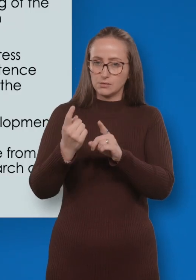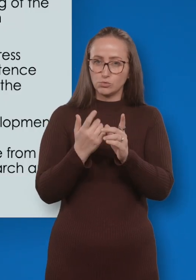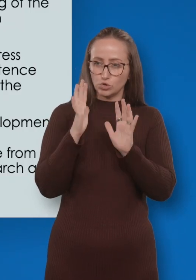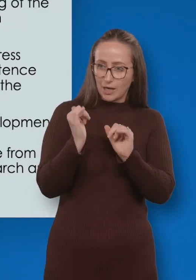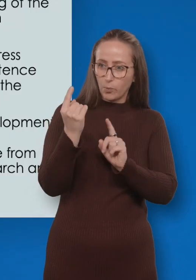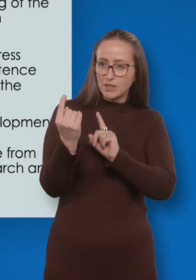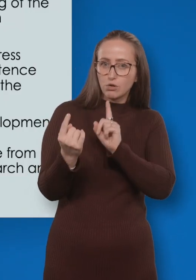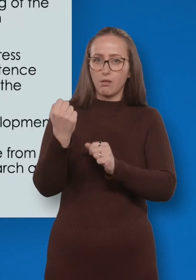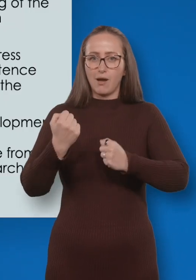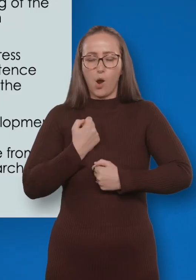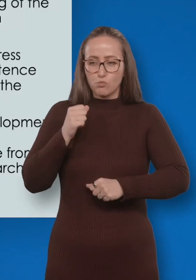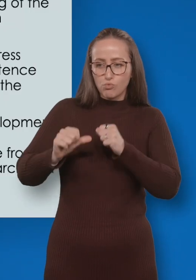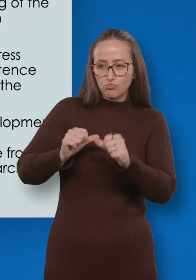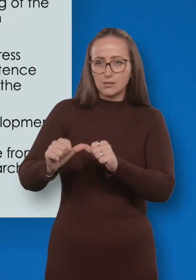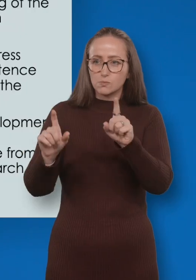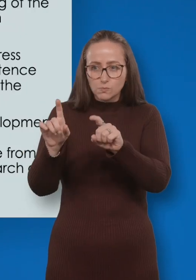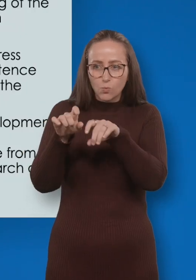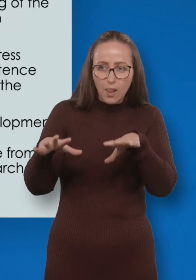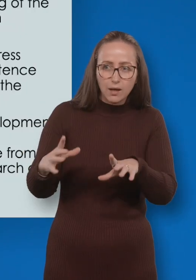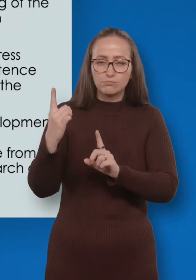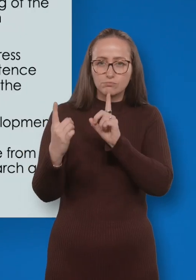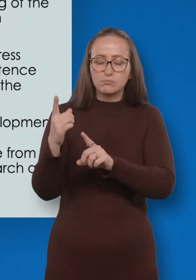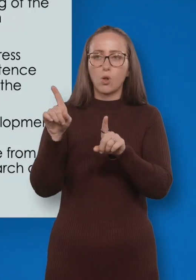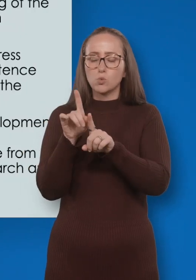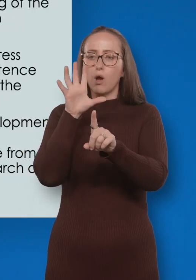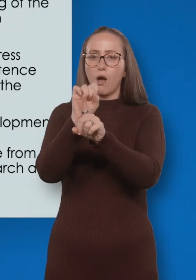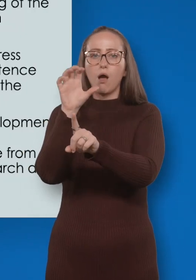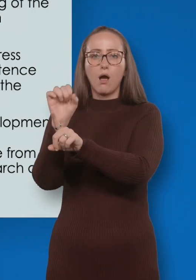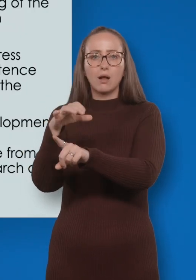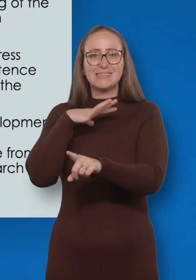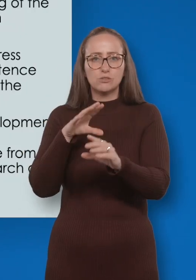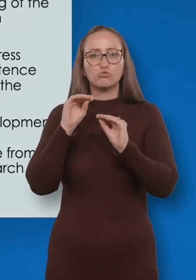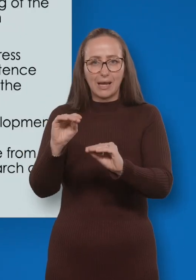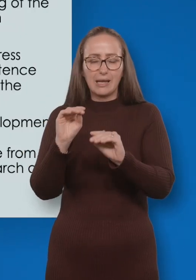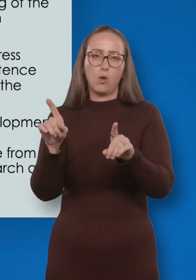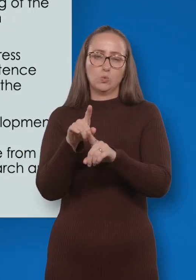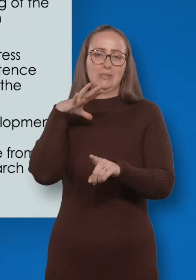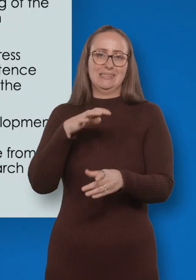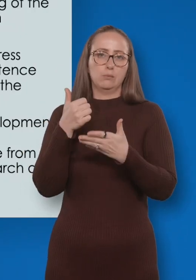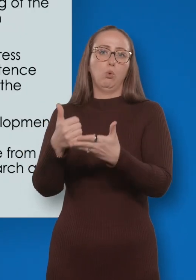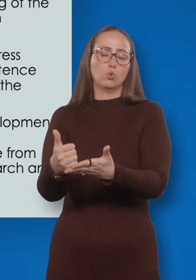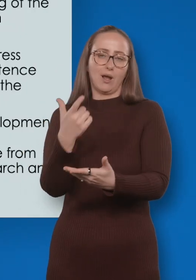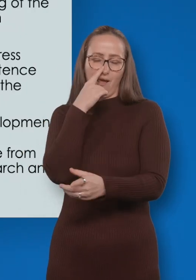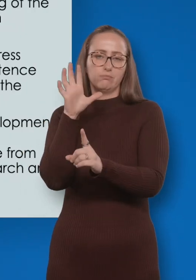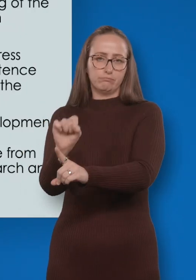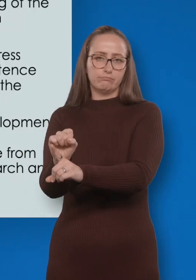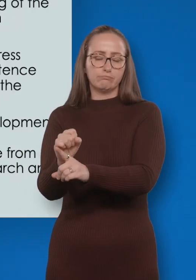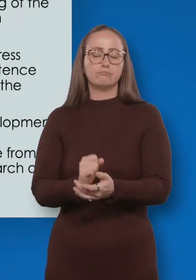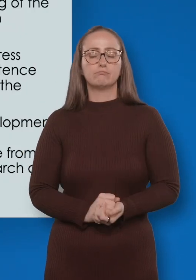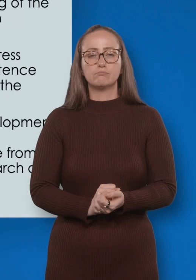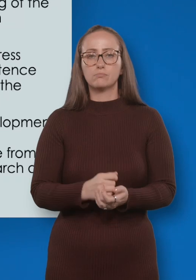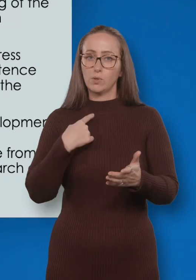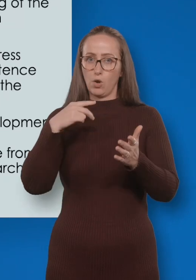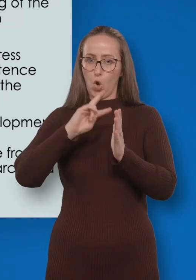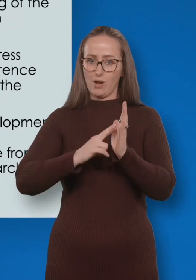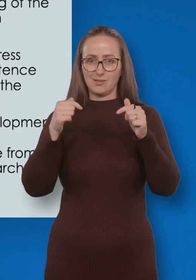each other on our progress, but also to identify where training is needed and where support is needed. And so we also organise,